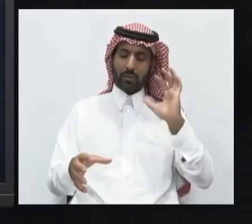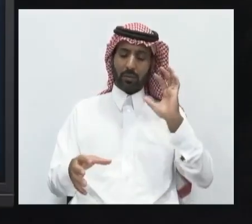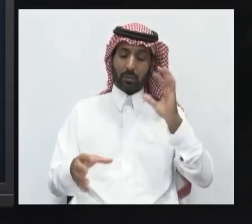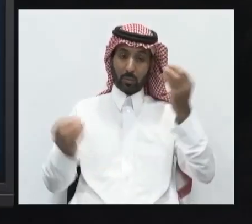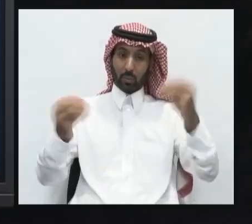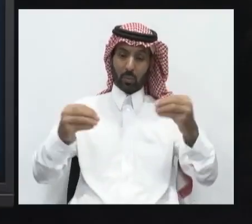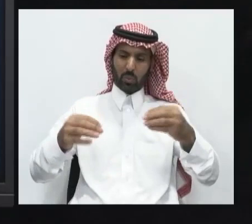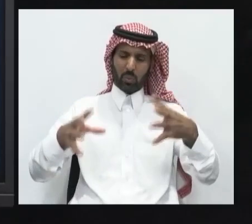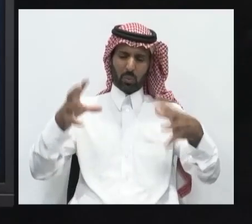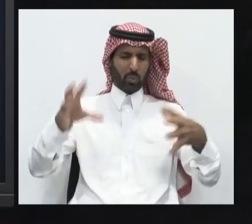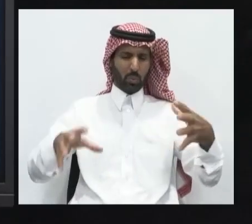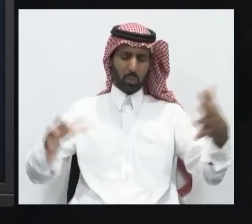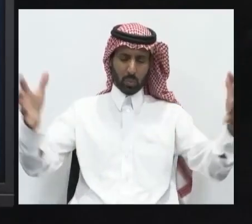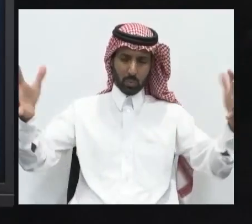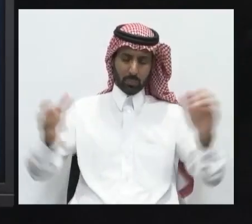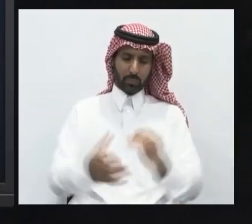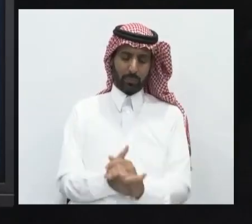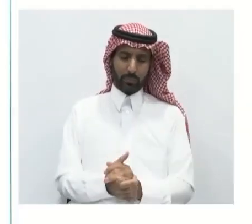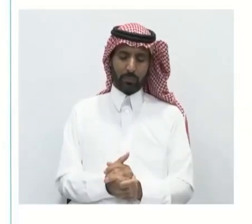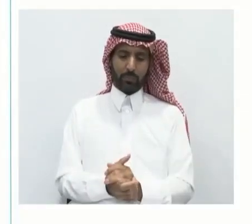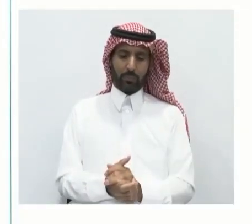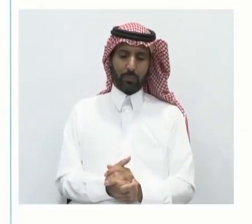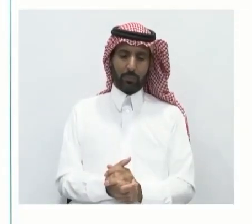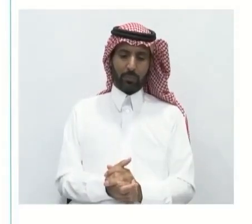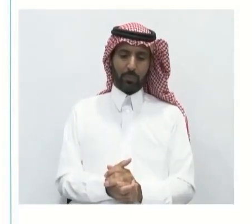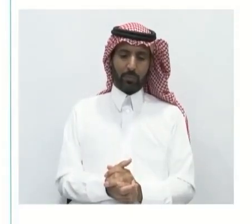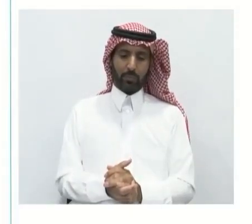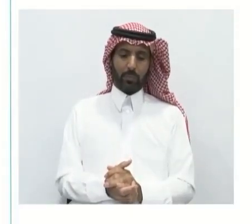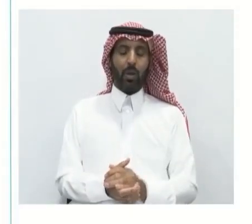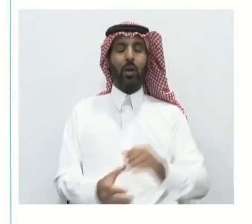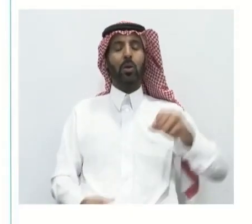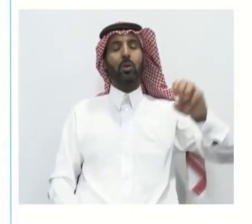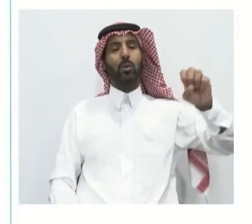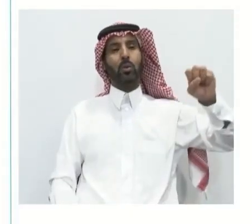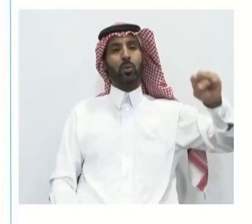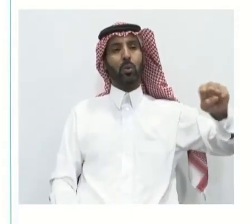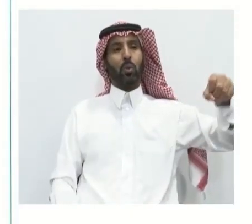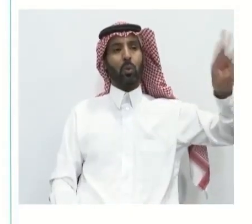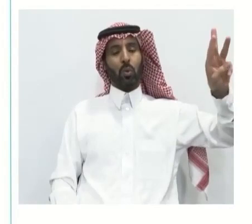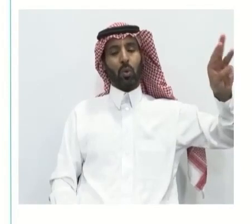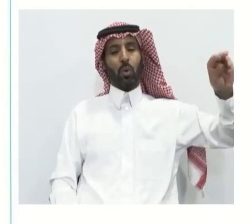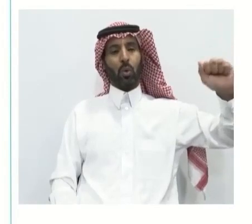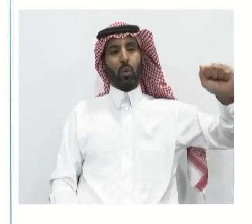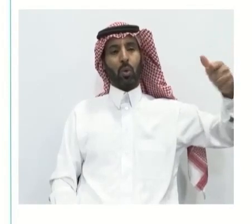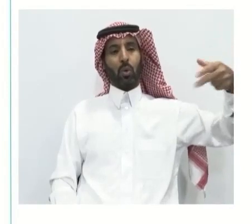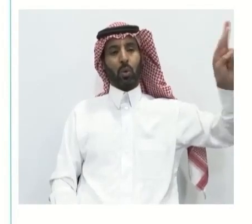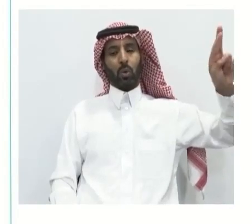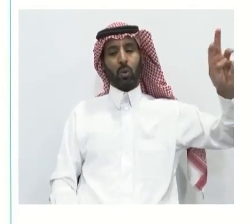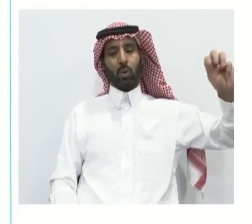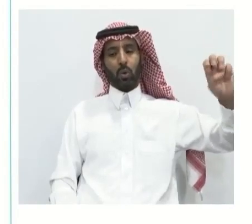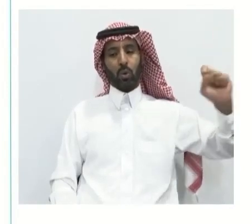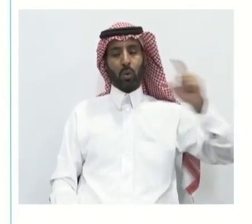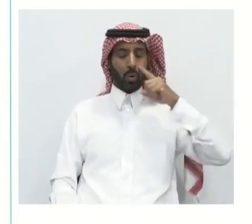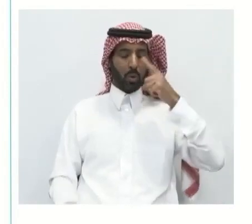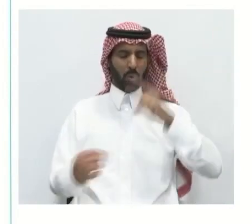large number of something, yes, that's correct. The word swarm in the first paragraph. full